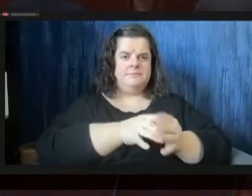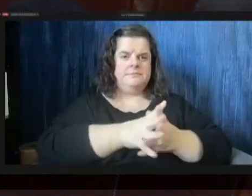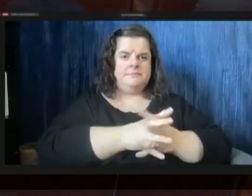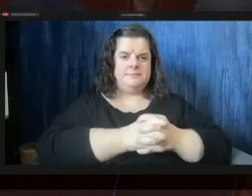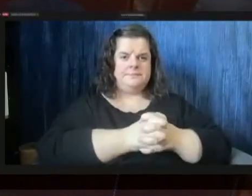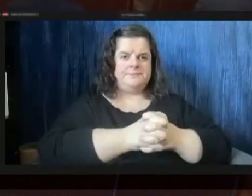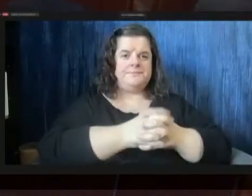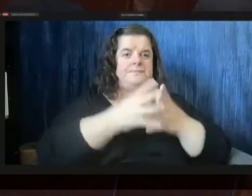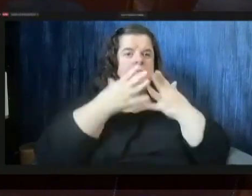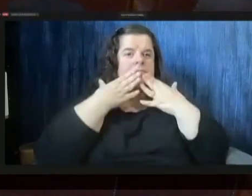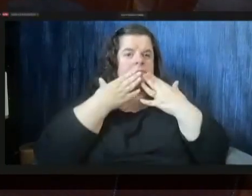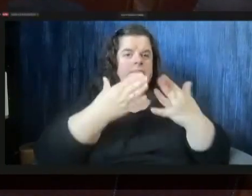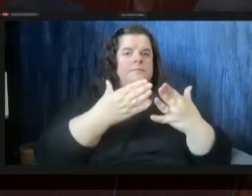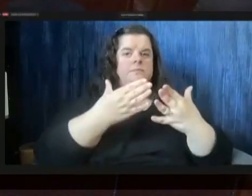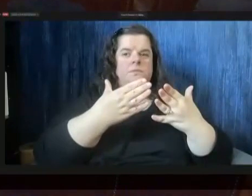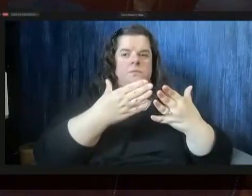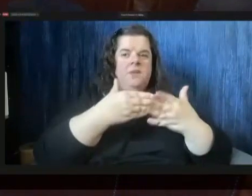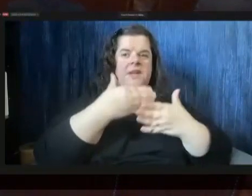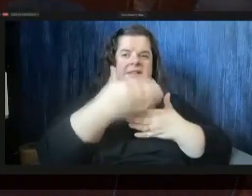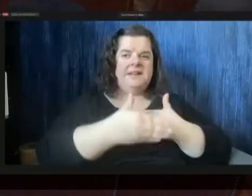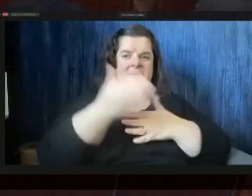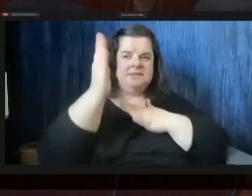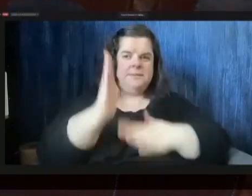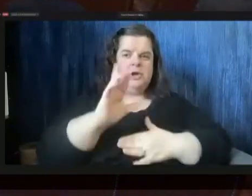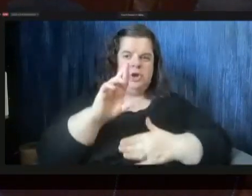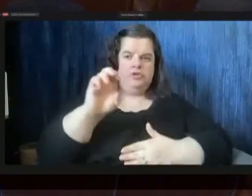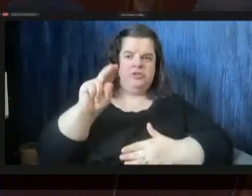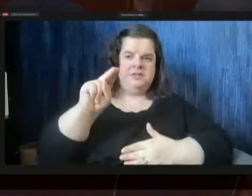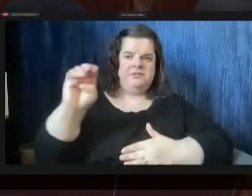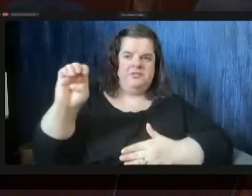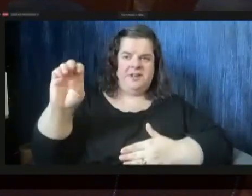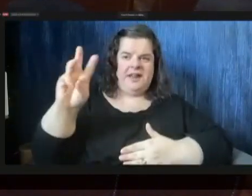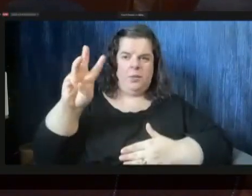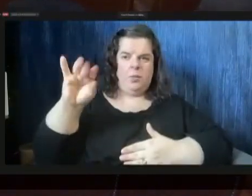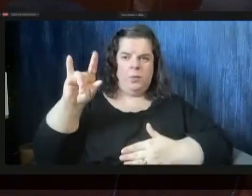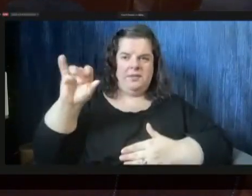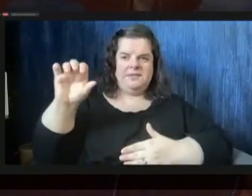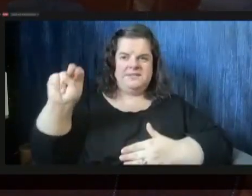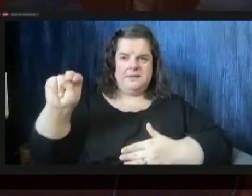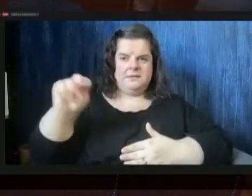Thank you. And our next speaker is Renee Wilson.